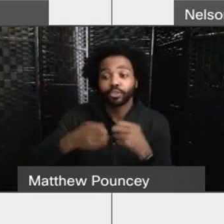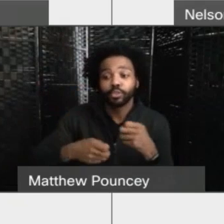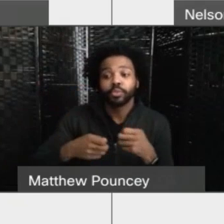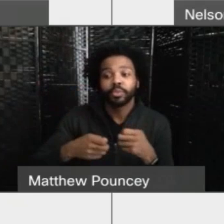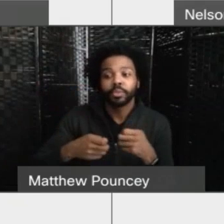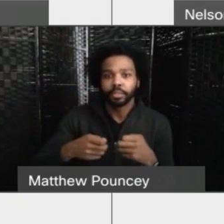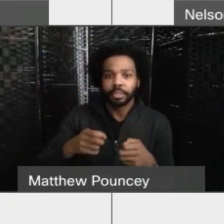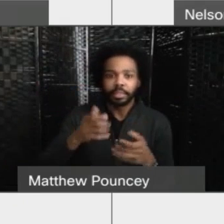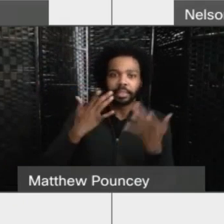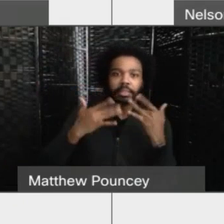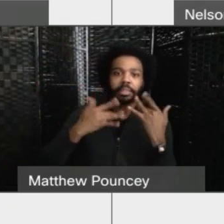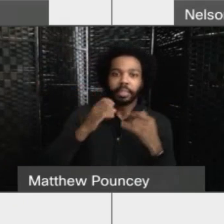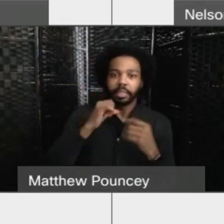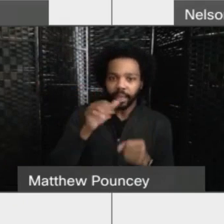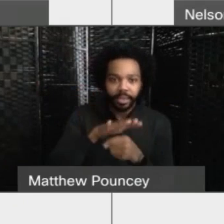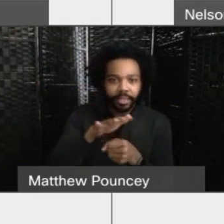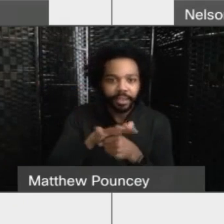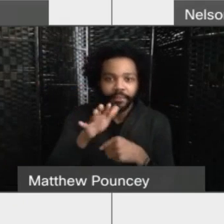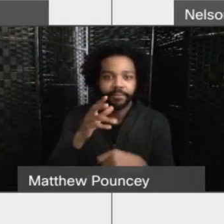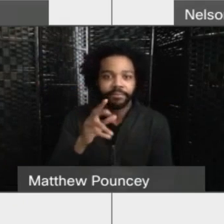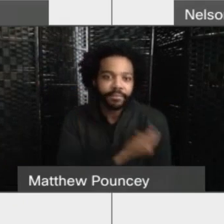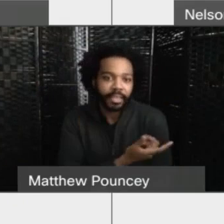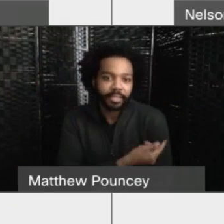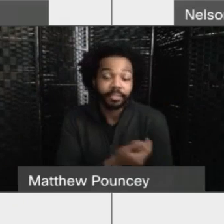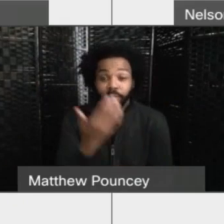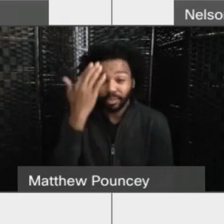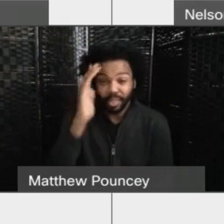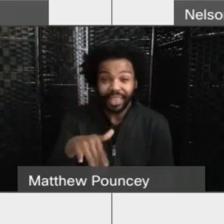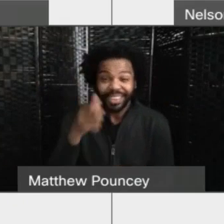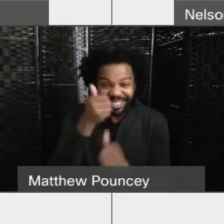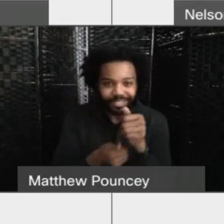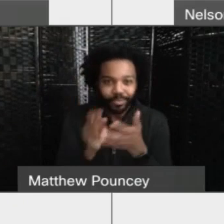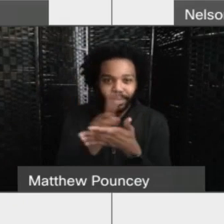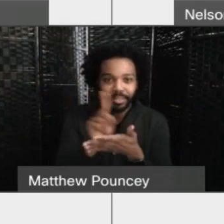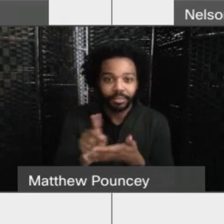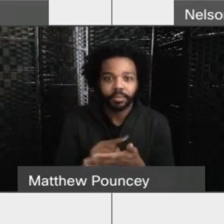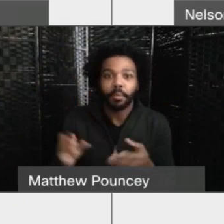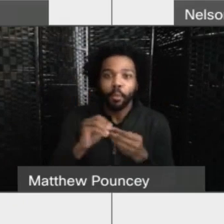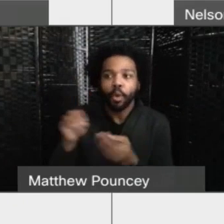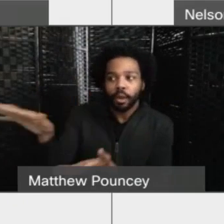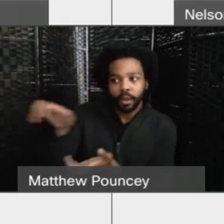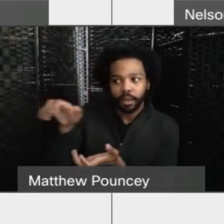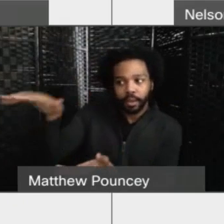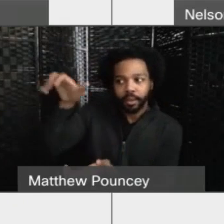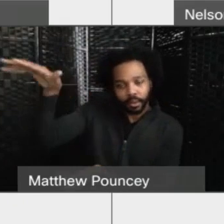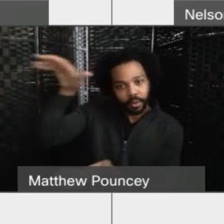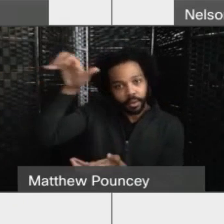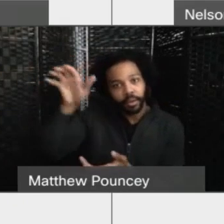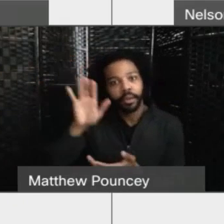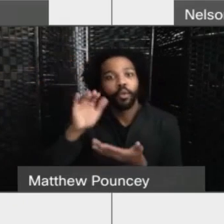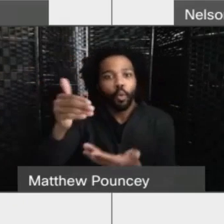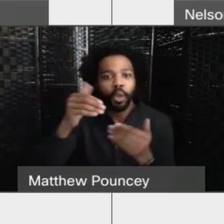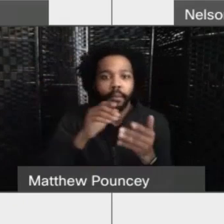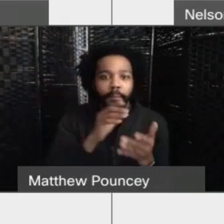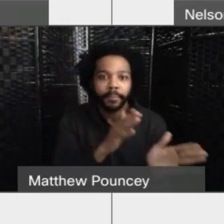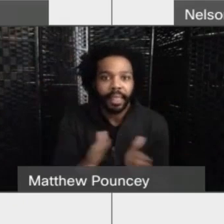yet. And, each week, some more comes in. And so they do their planning as they are able based